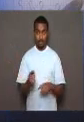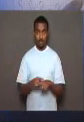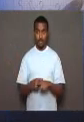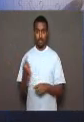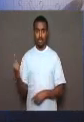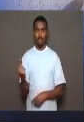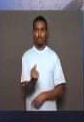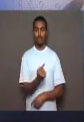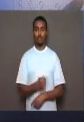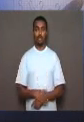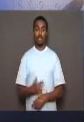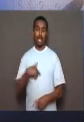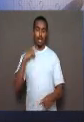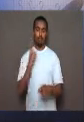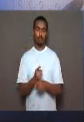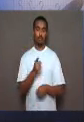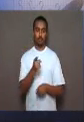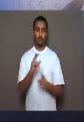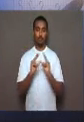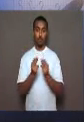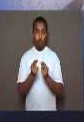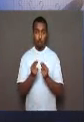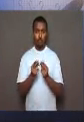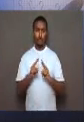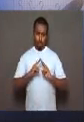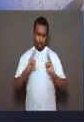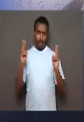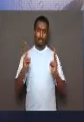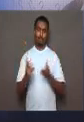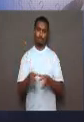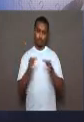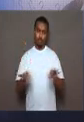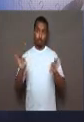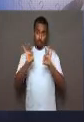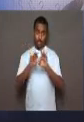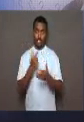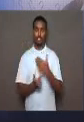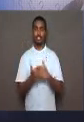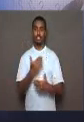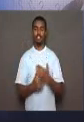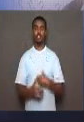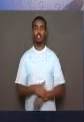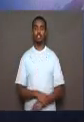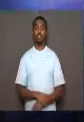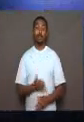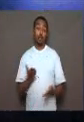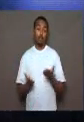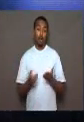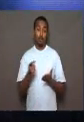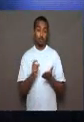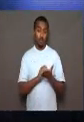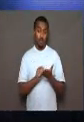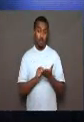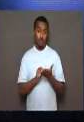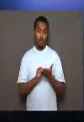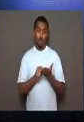Welcome back, everyone. I am sure that your groups had a very productive discussion.